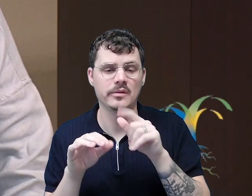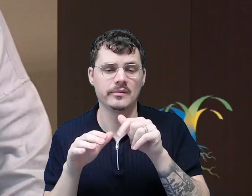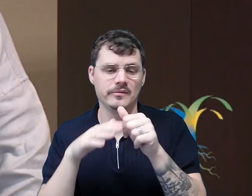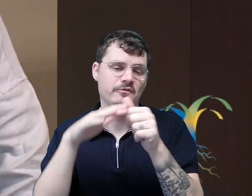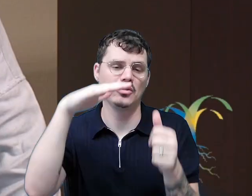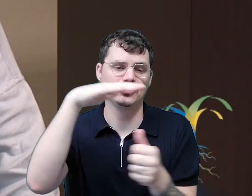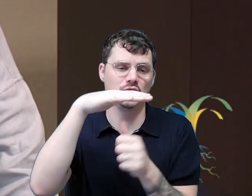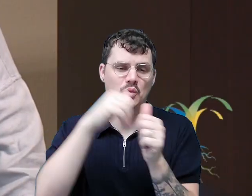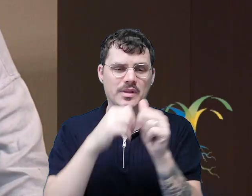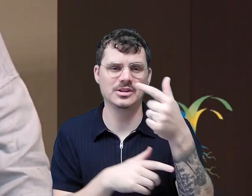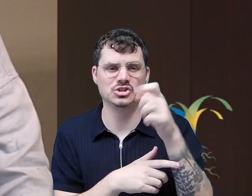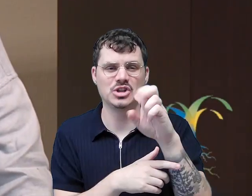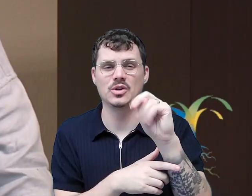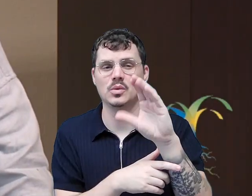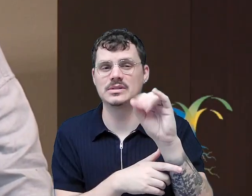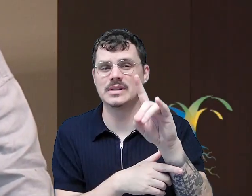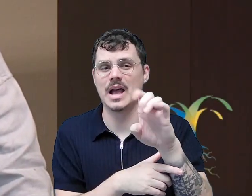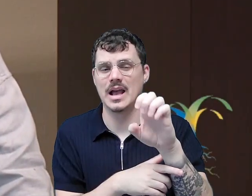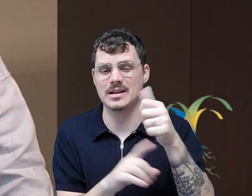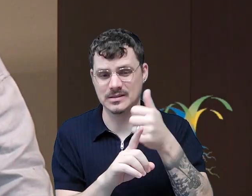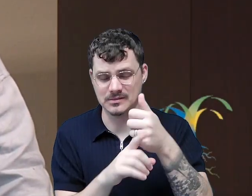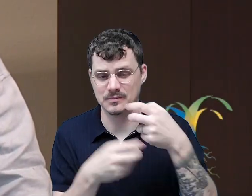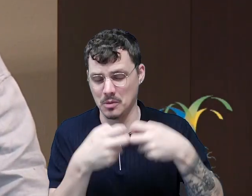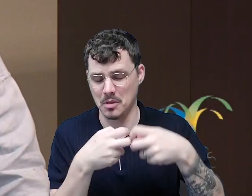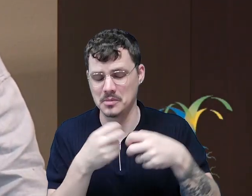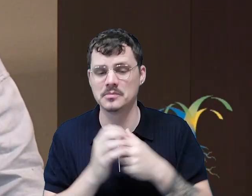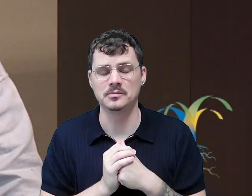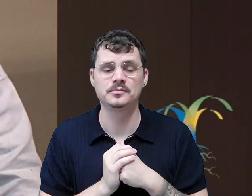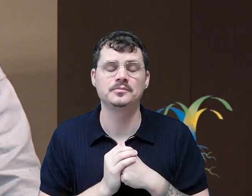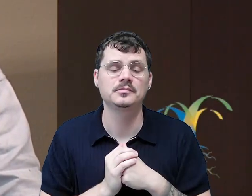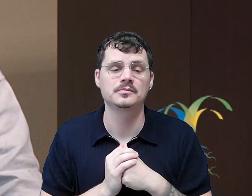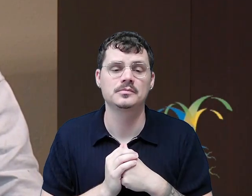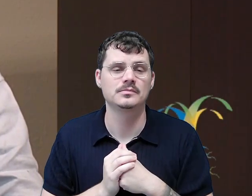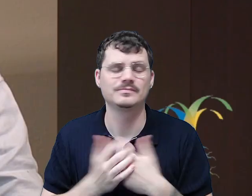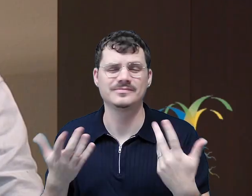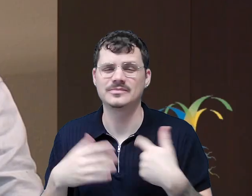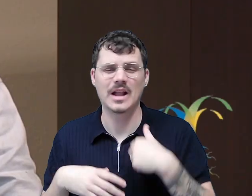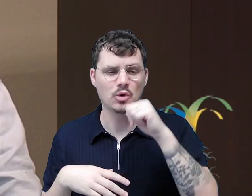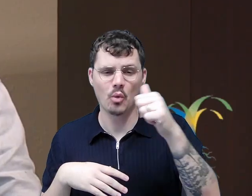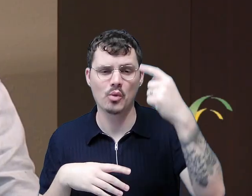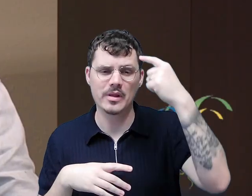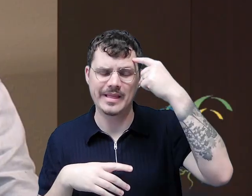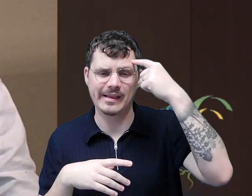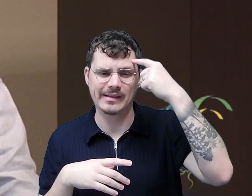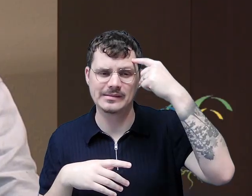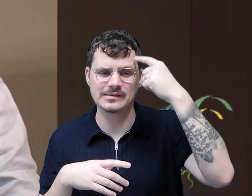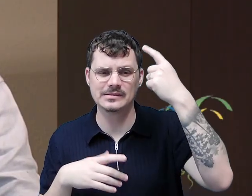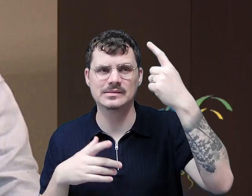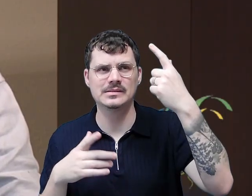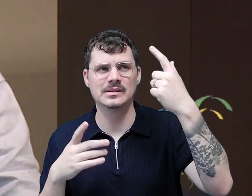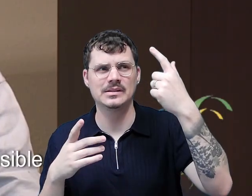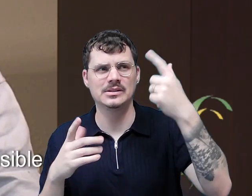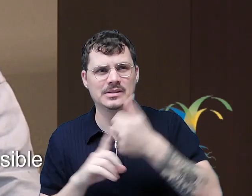heading of genocide being a problem, is that I don't think